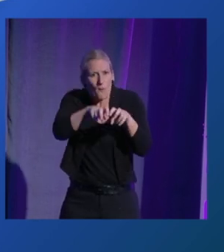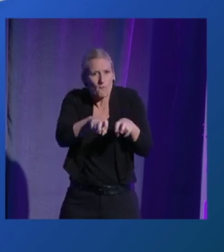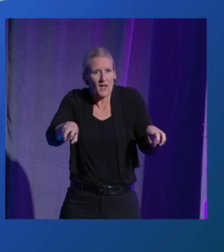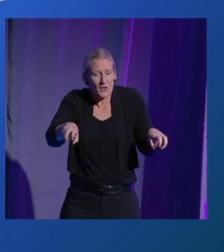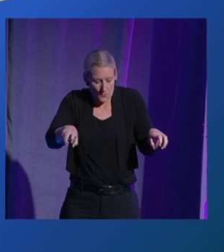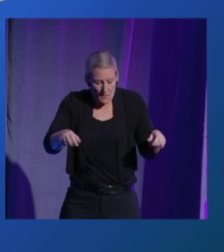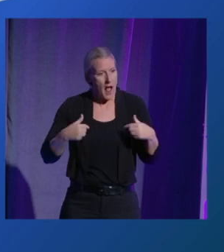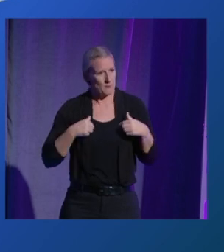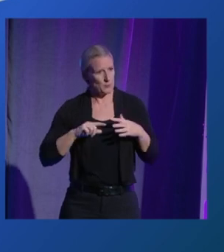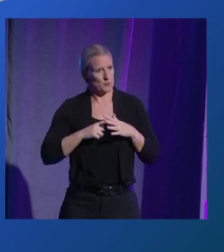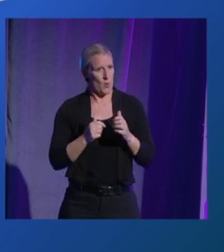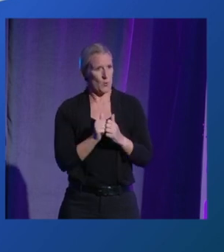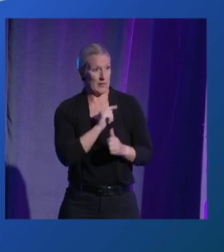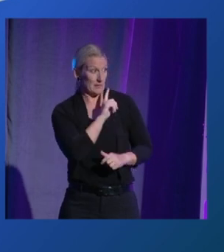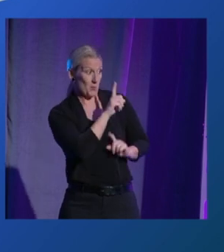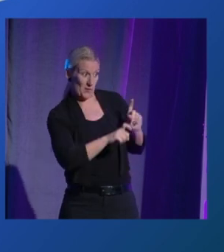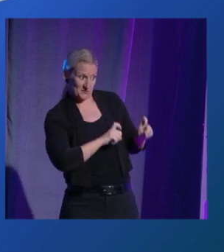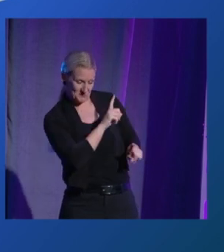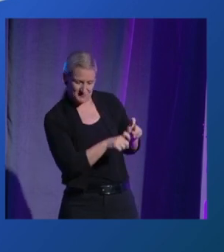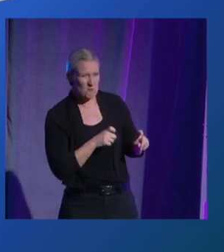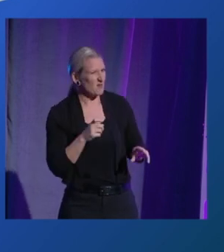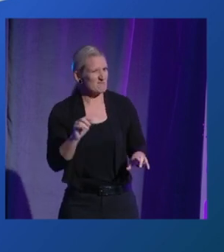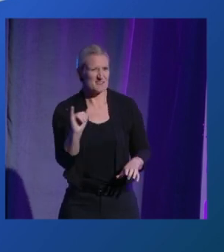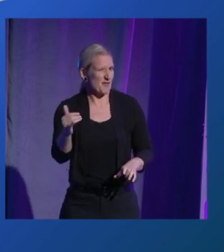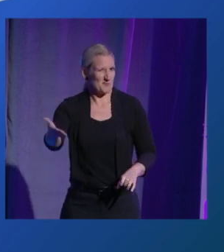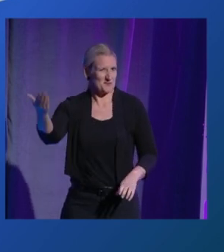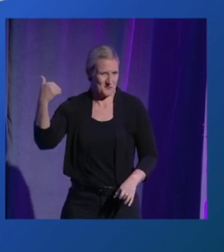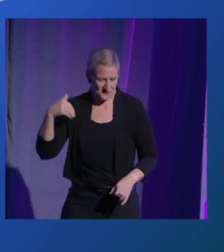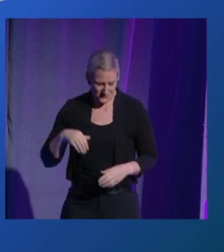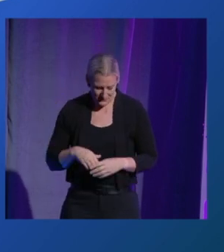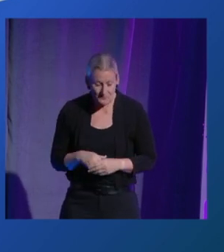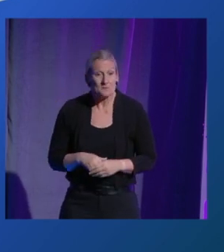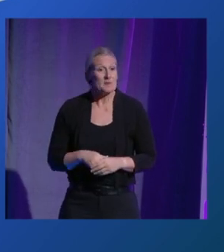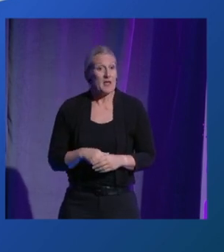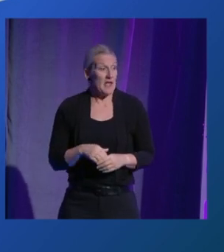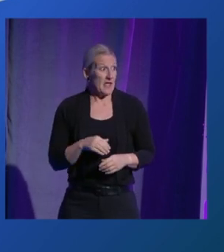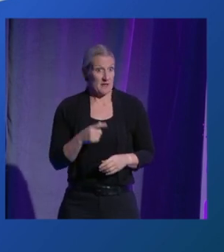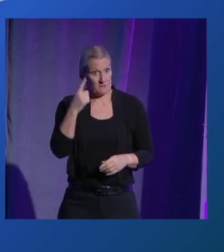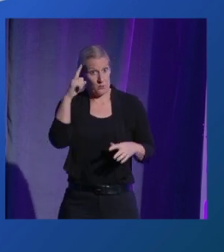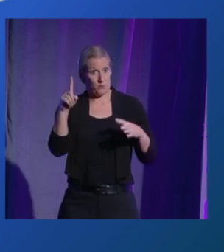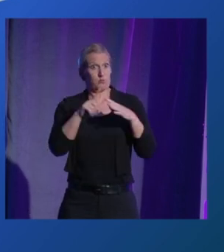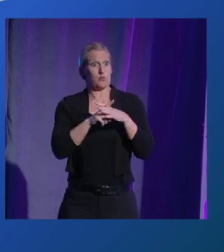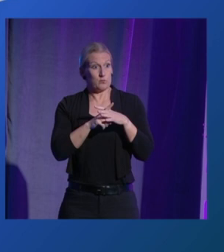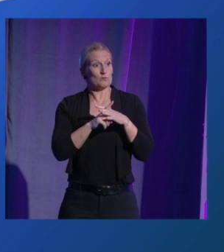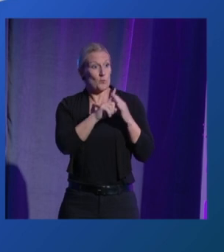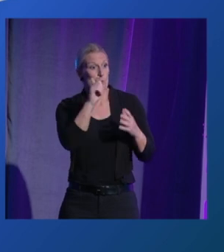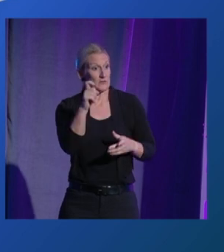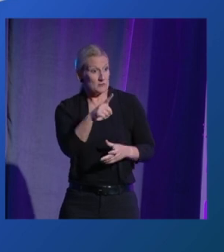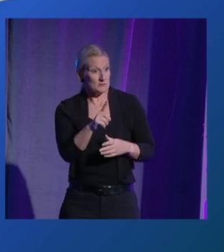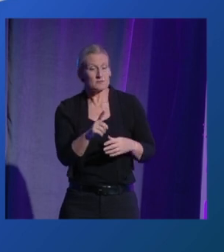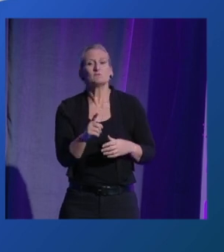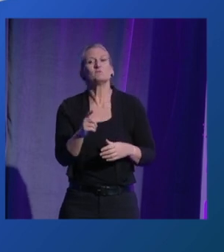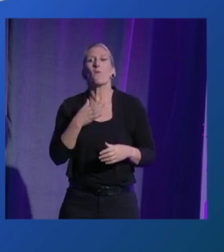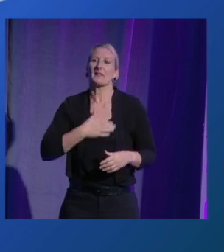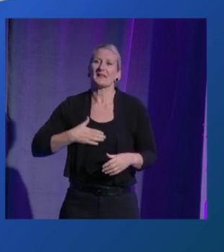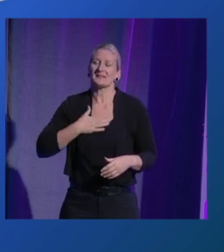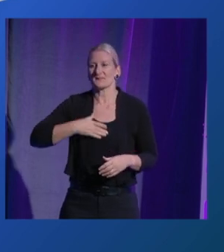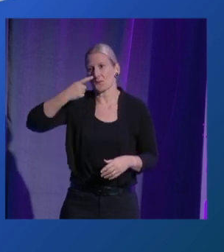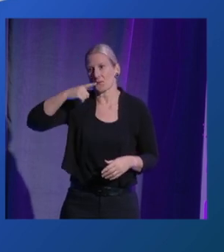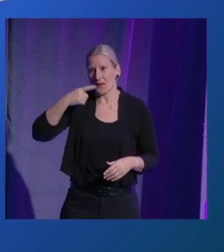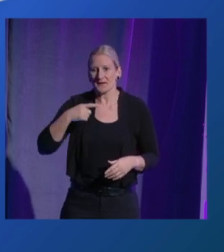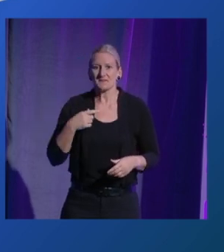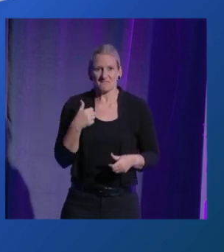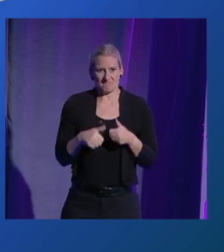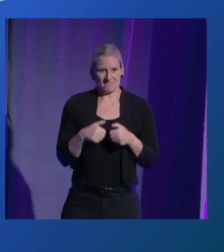asking some questions but just like has been the case the rest of the day as you and the audience have questions please feel free to send I will be trying to